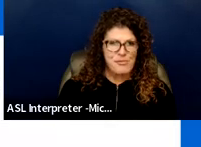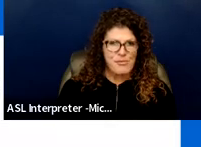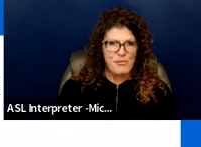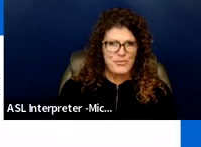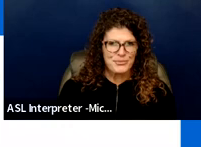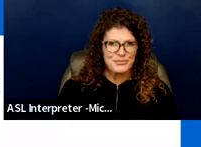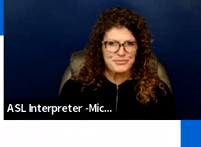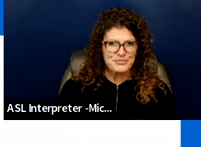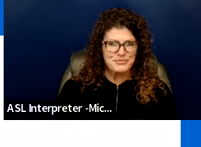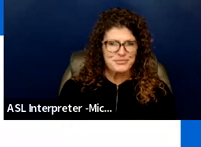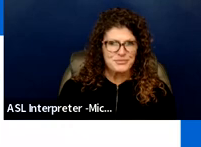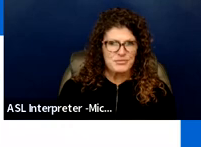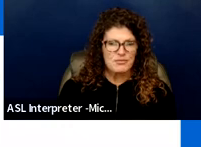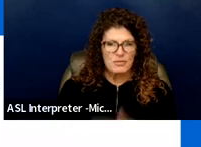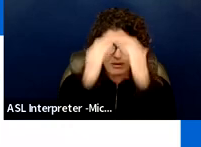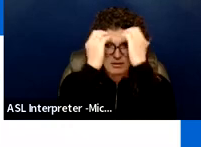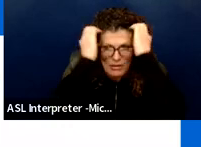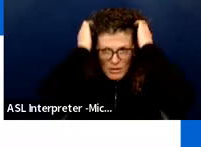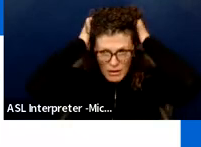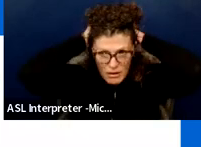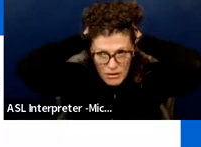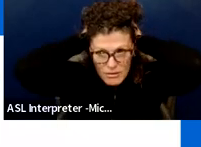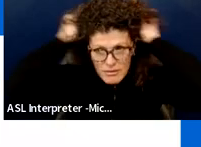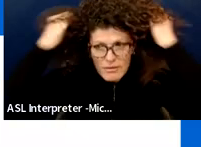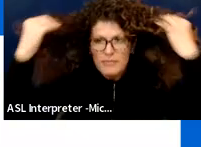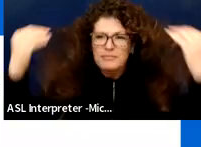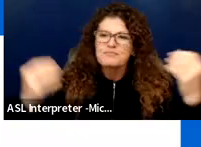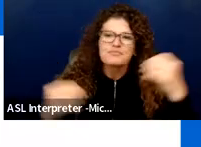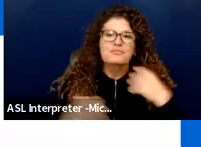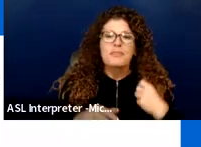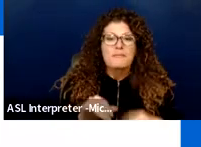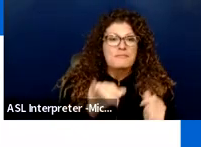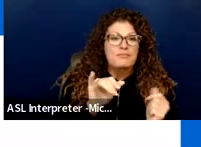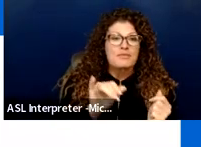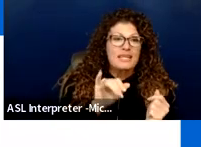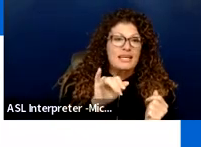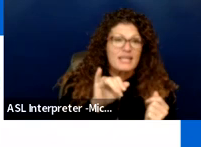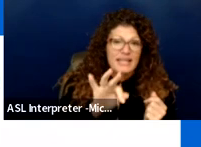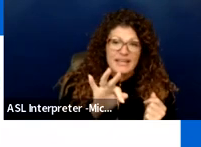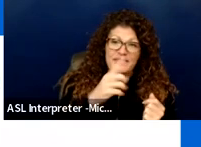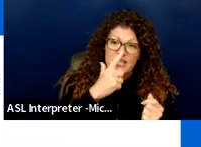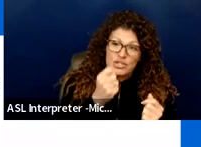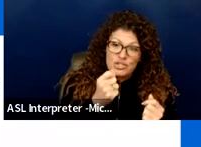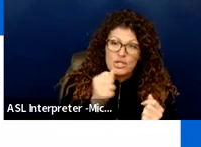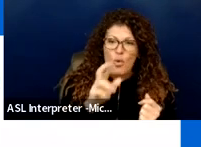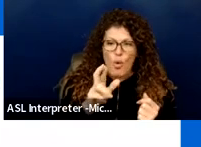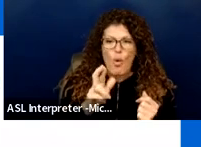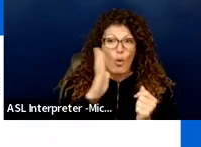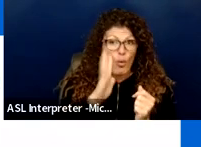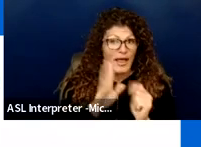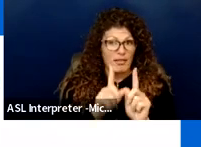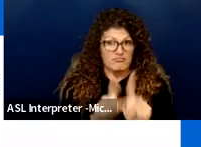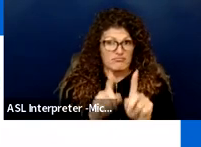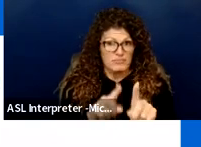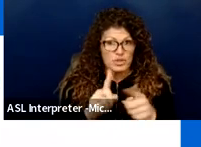We thought it'd be interesting to look at it based on if respondents indicated that they were interested or planned to attend a listening session, such